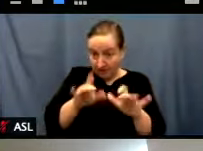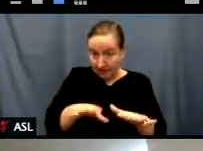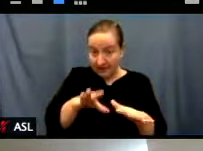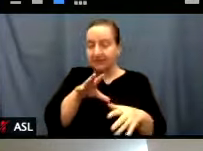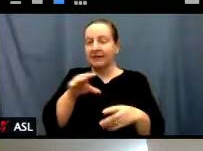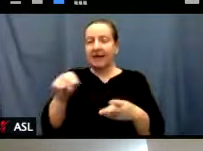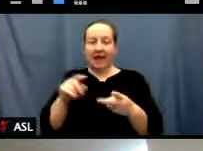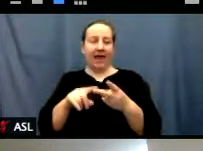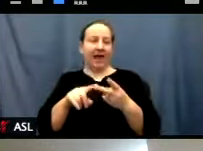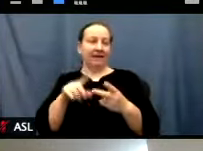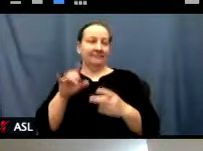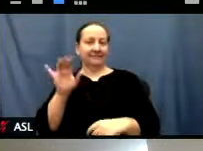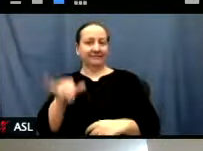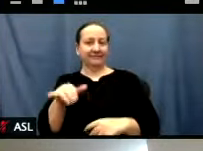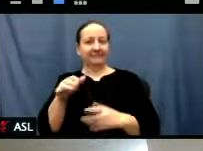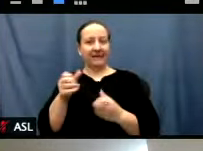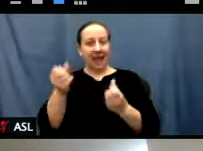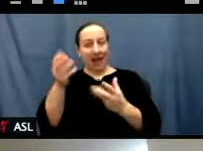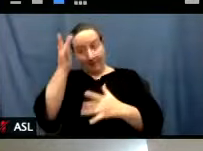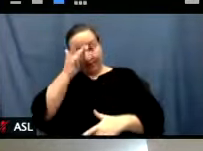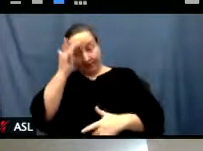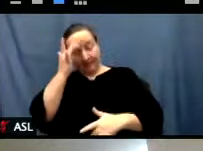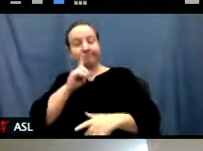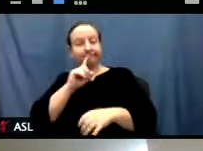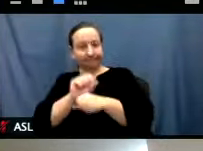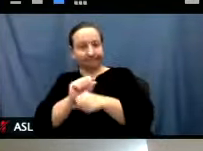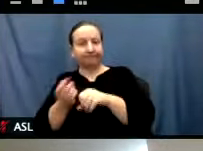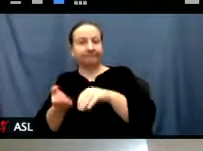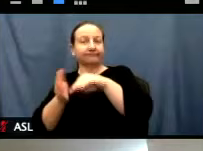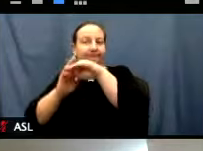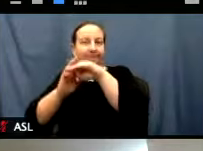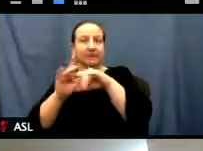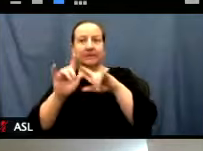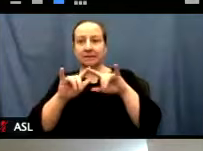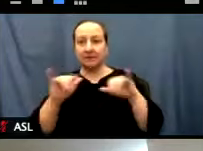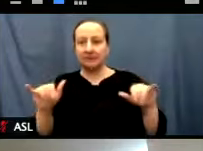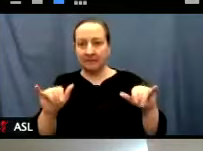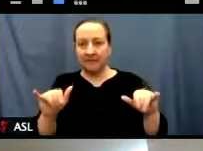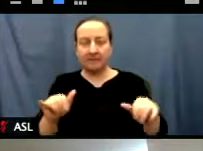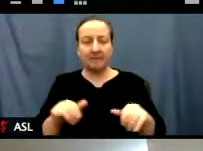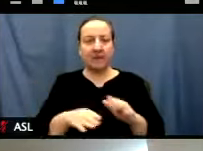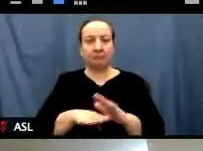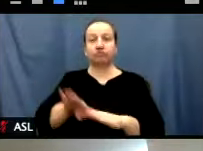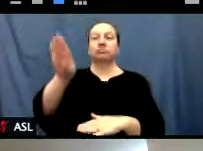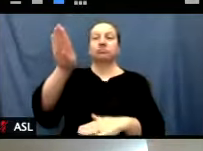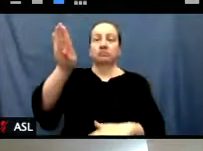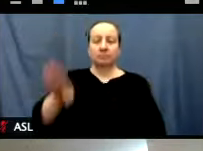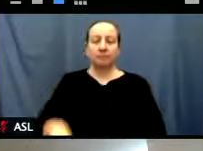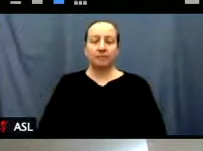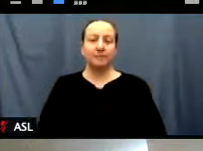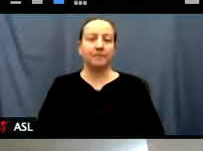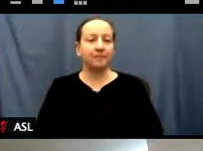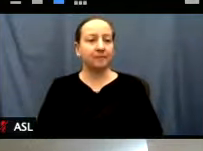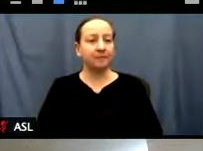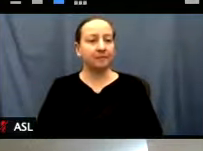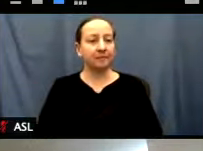state. That means that the amount of disease that's occurring in the state is also increasing and increasing rapidly. Next